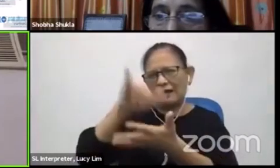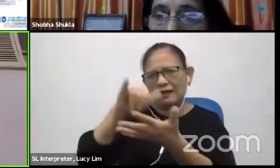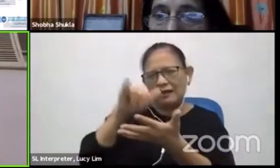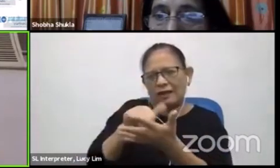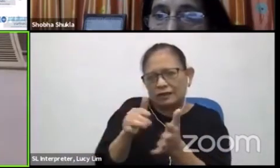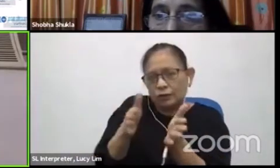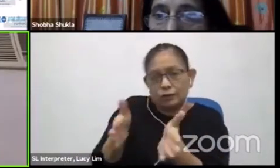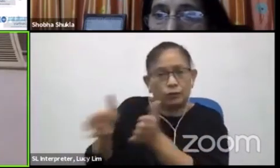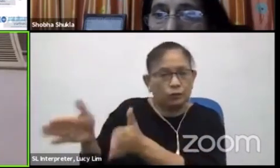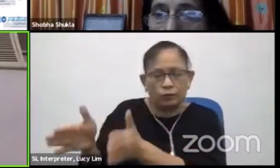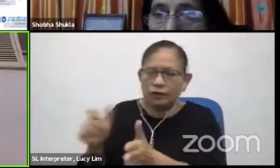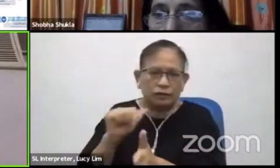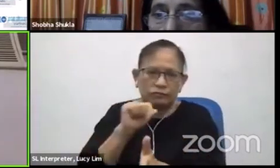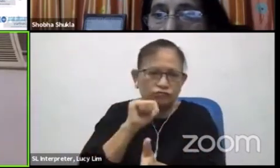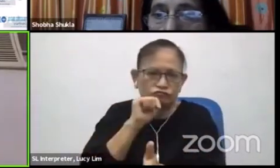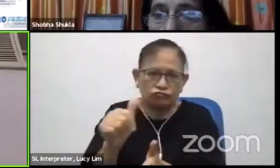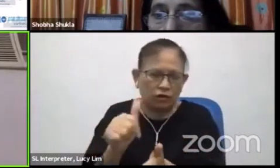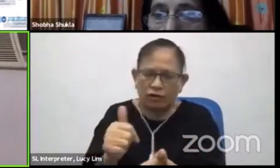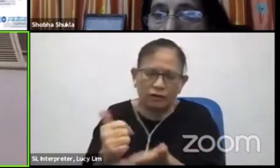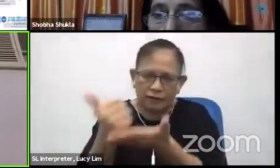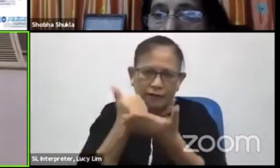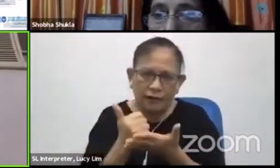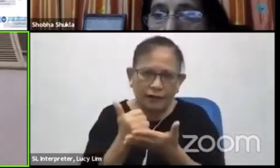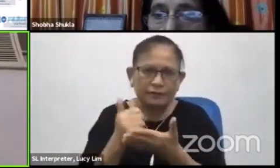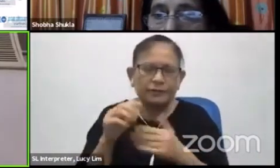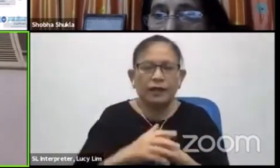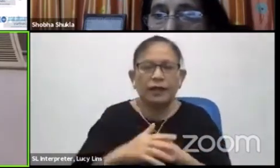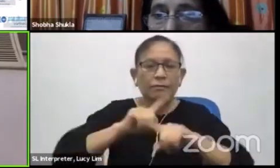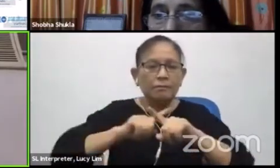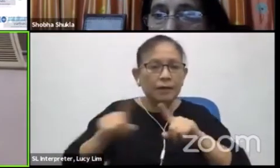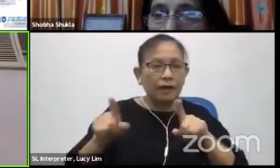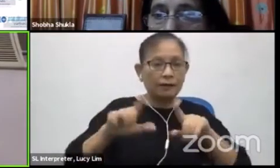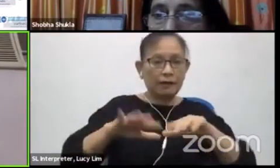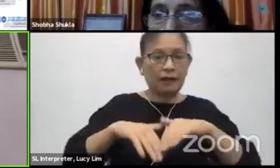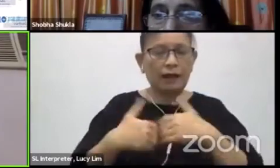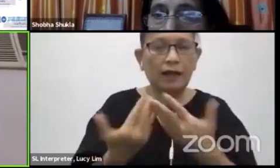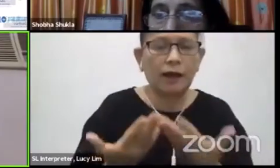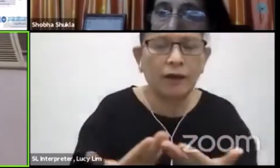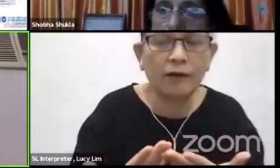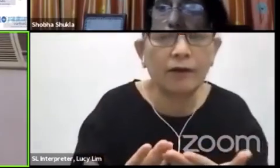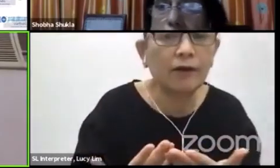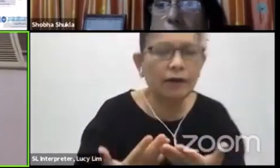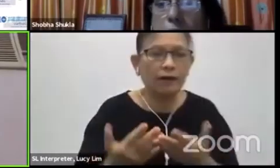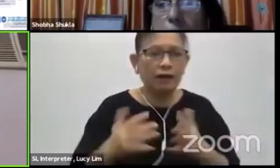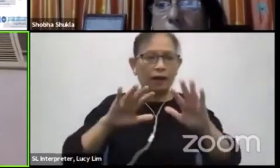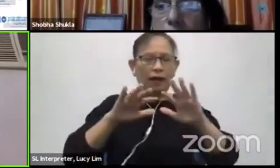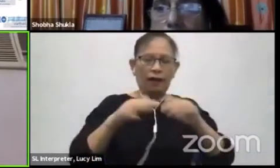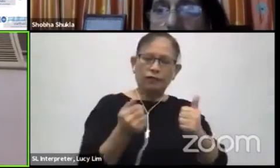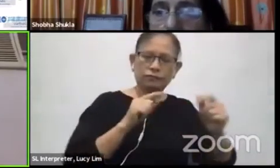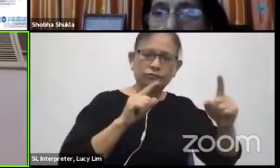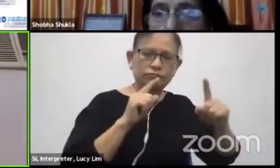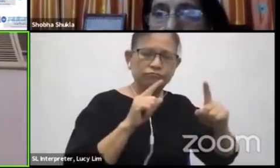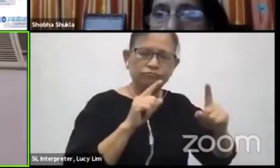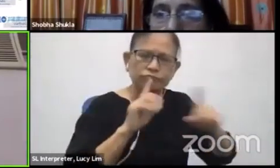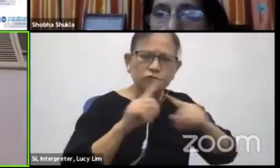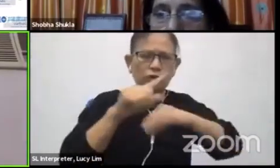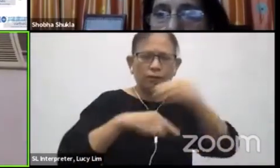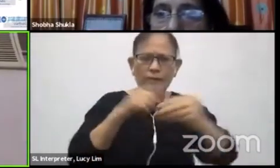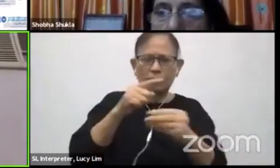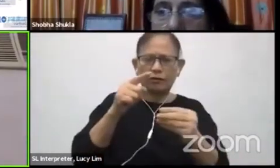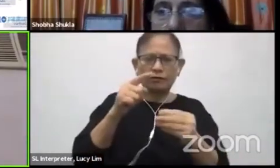far, because engaging participants in ways that speaks to their realities, that speaks to the